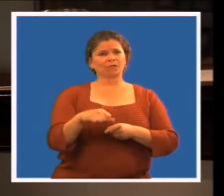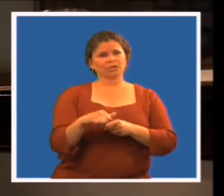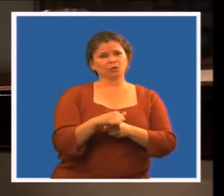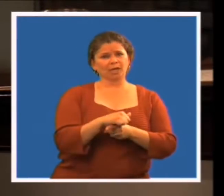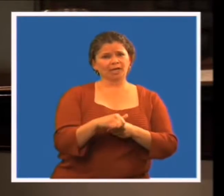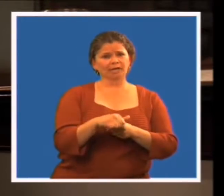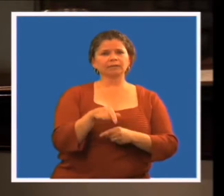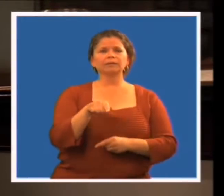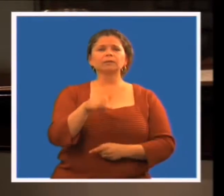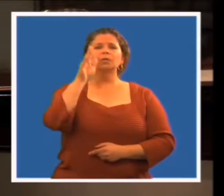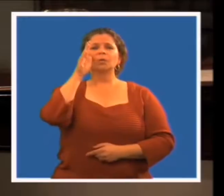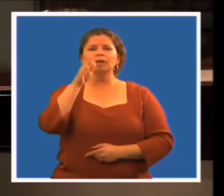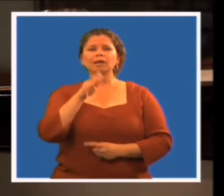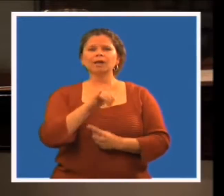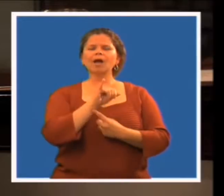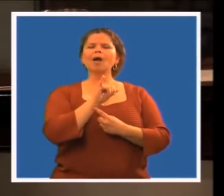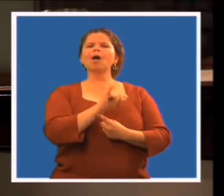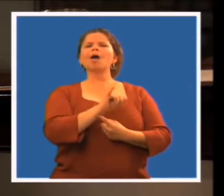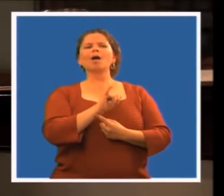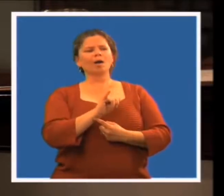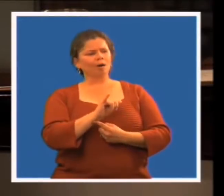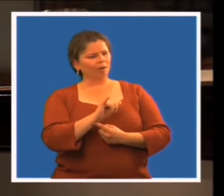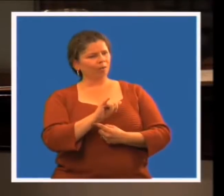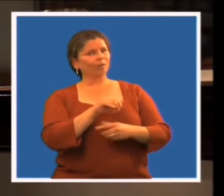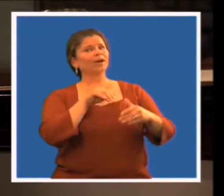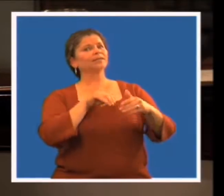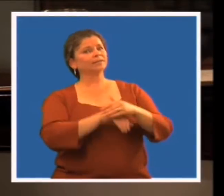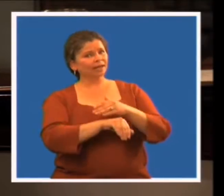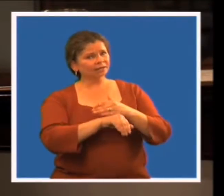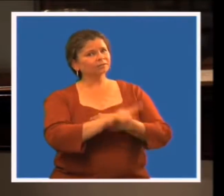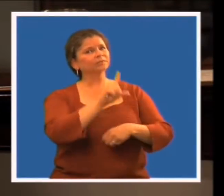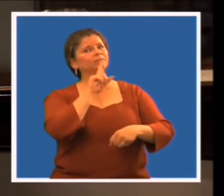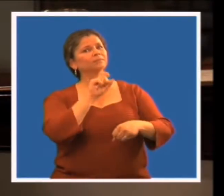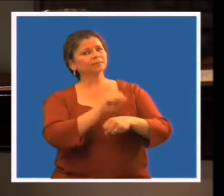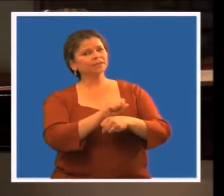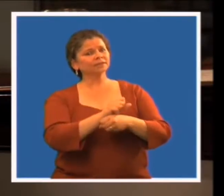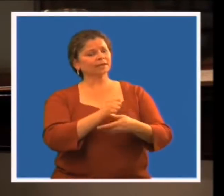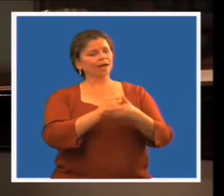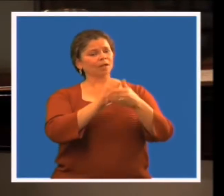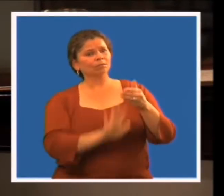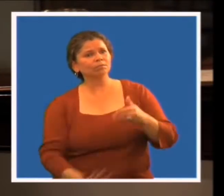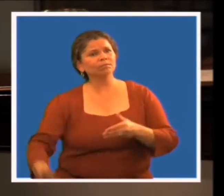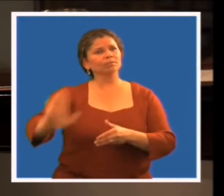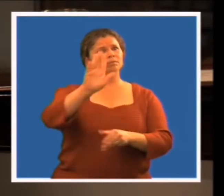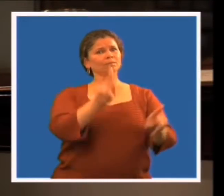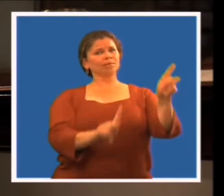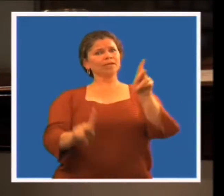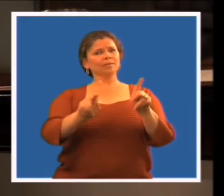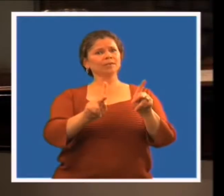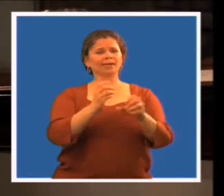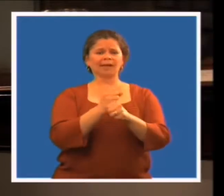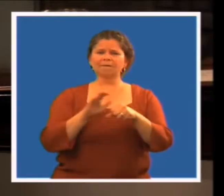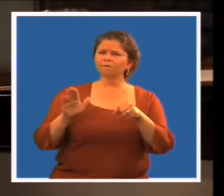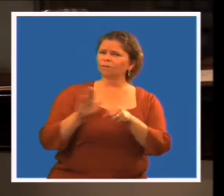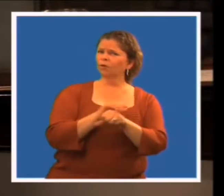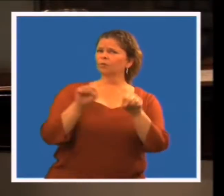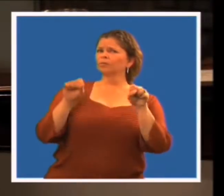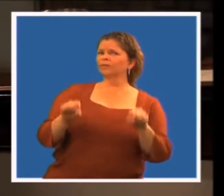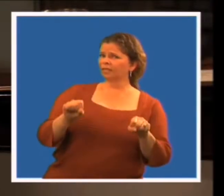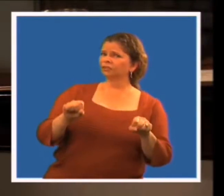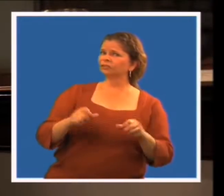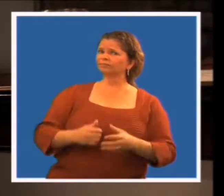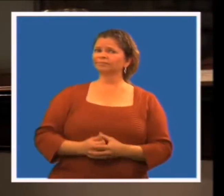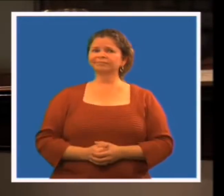session. As you will see, accessibility enables everyone to achieve their full